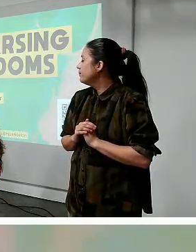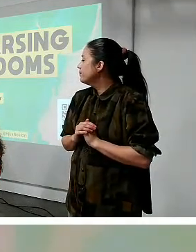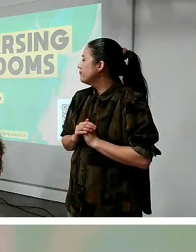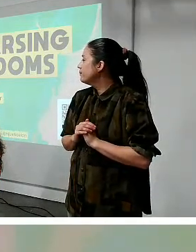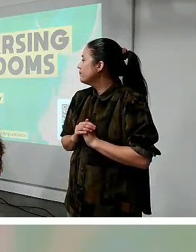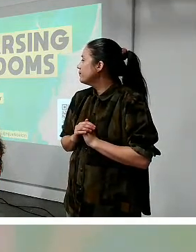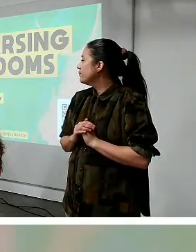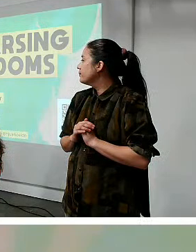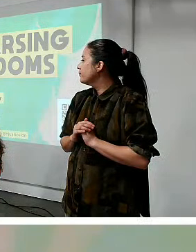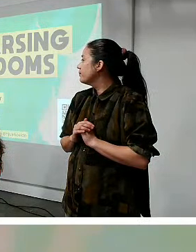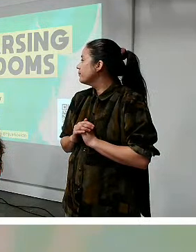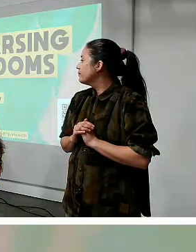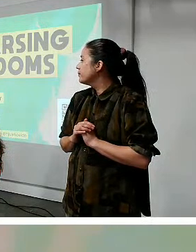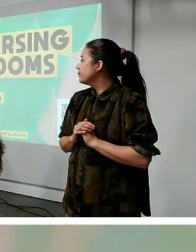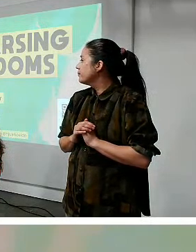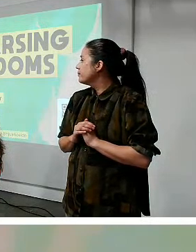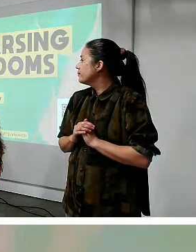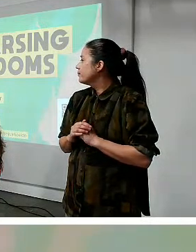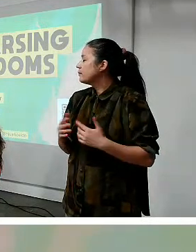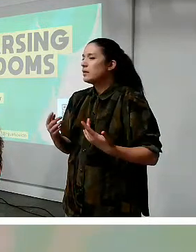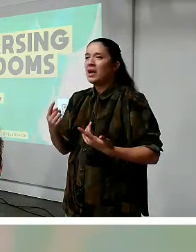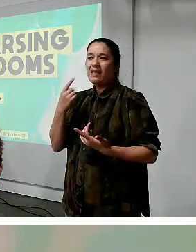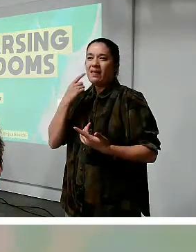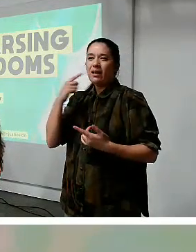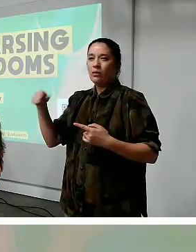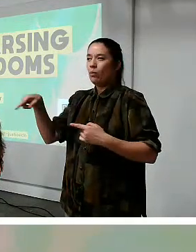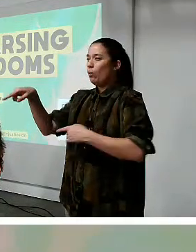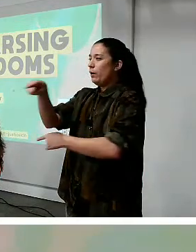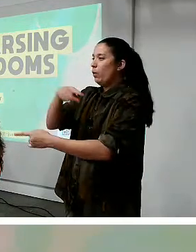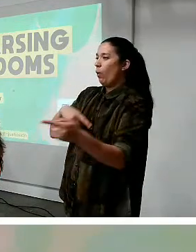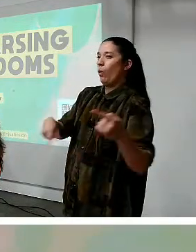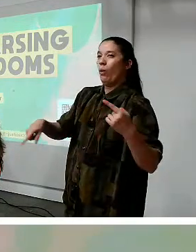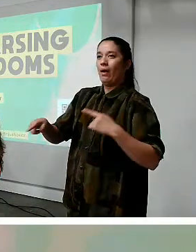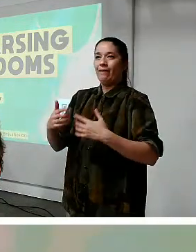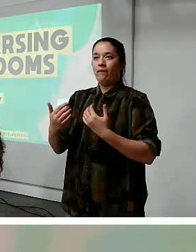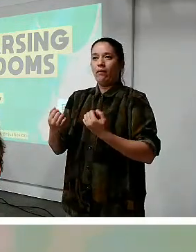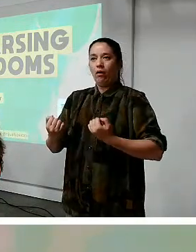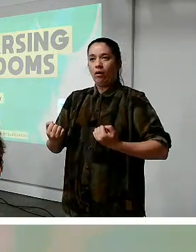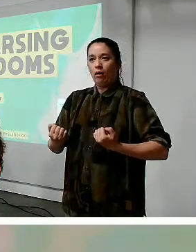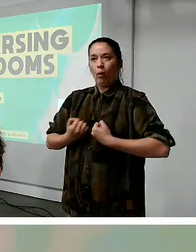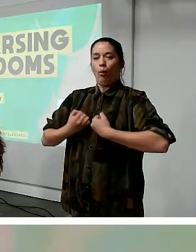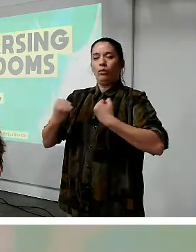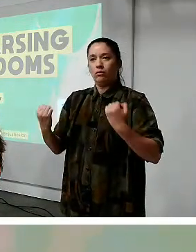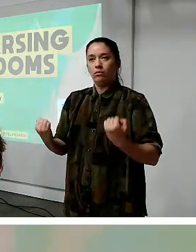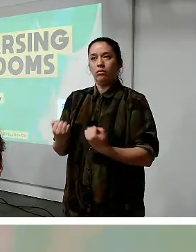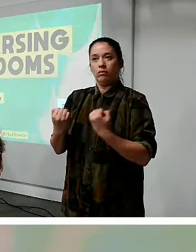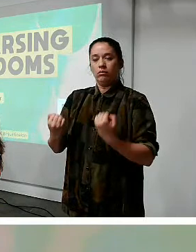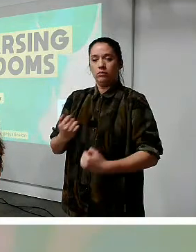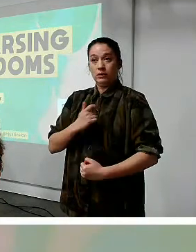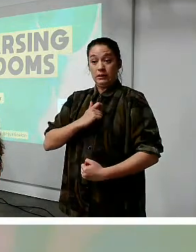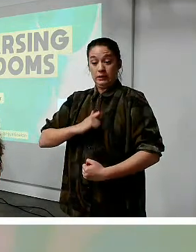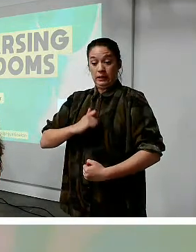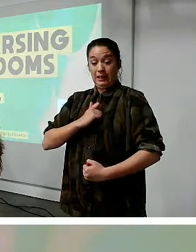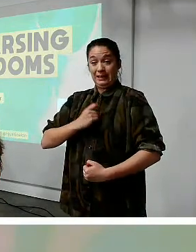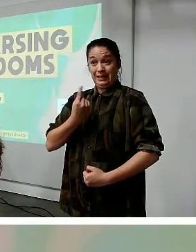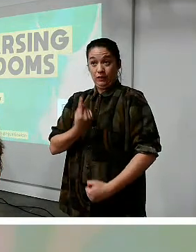individual that we do to navigate these systems, but then there are also these moments that are more collective.